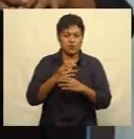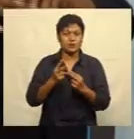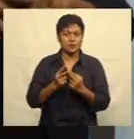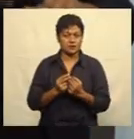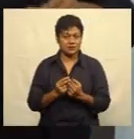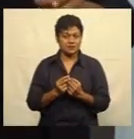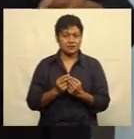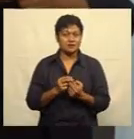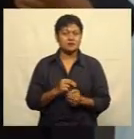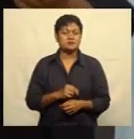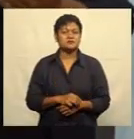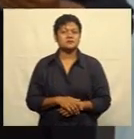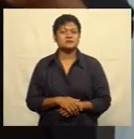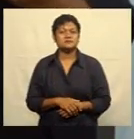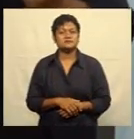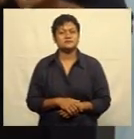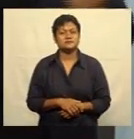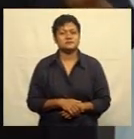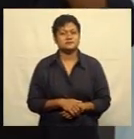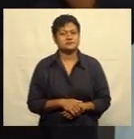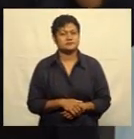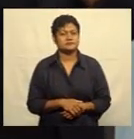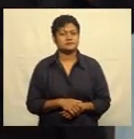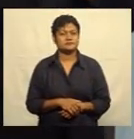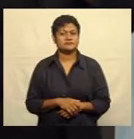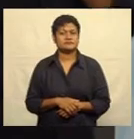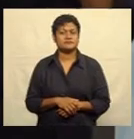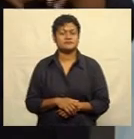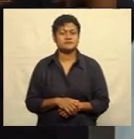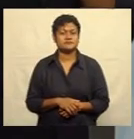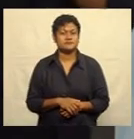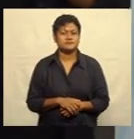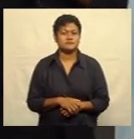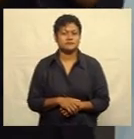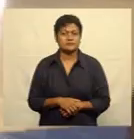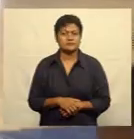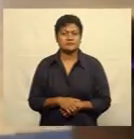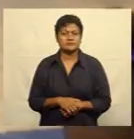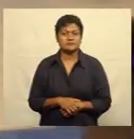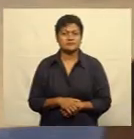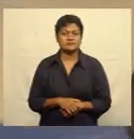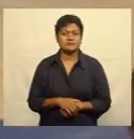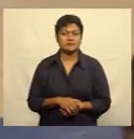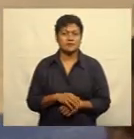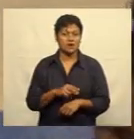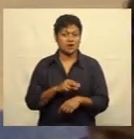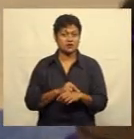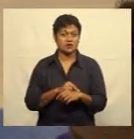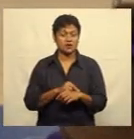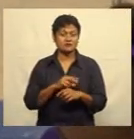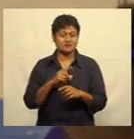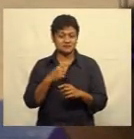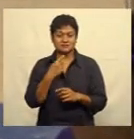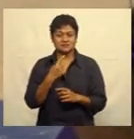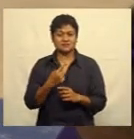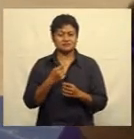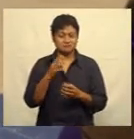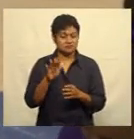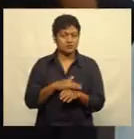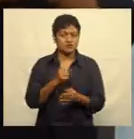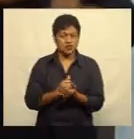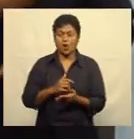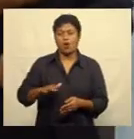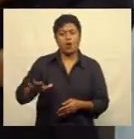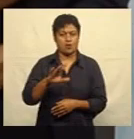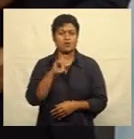the mask restrictions and things all applied in those areas. Dr. Fong assures everyone will be